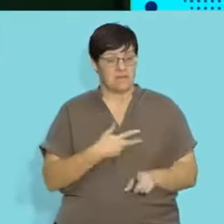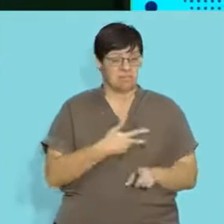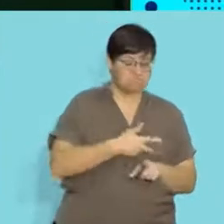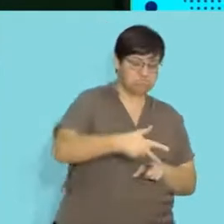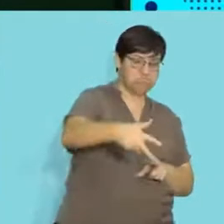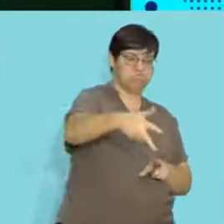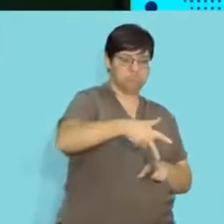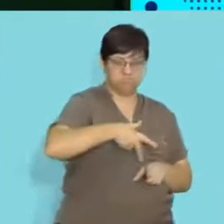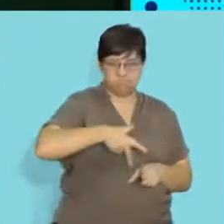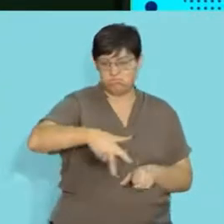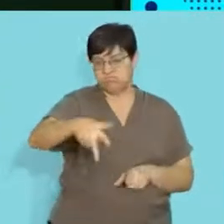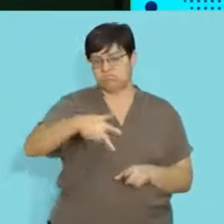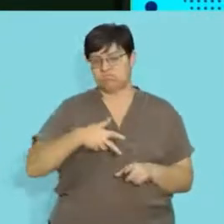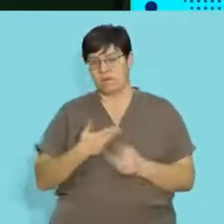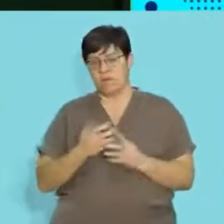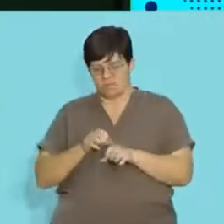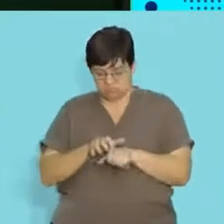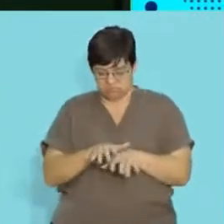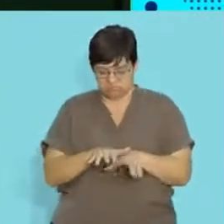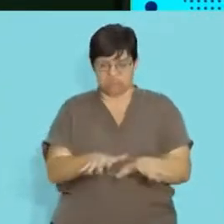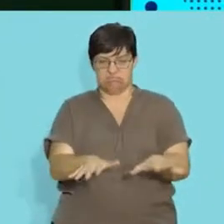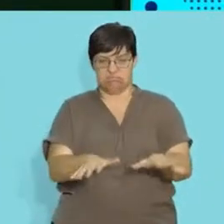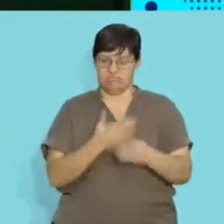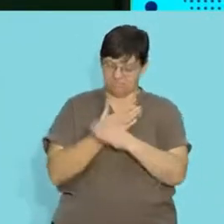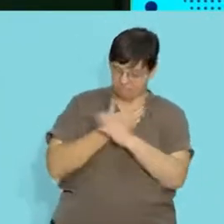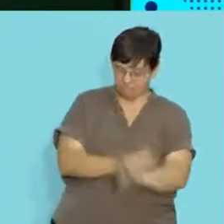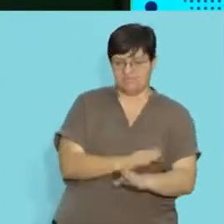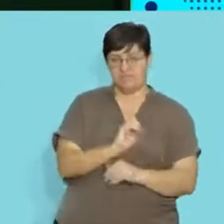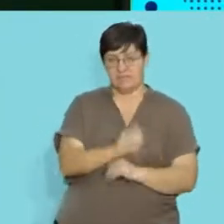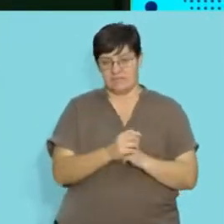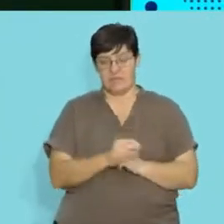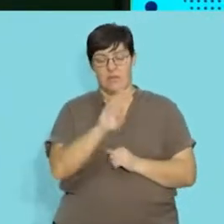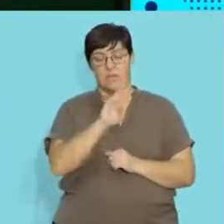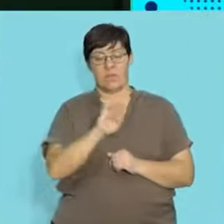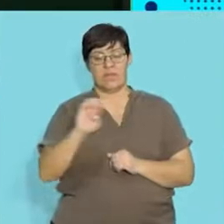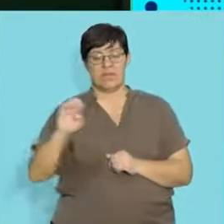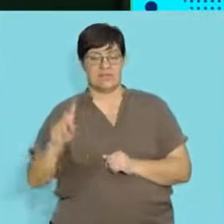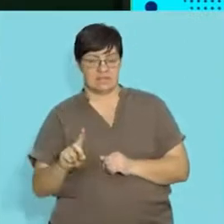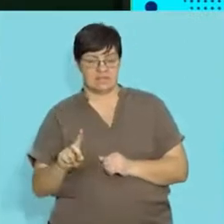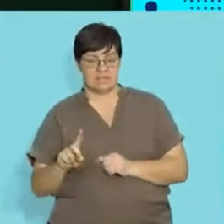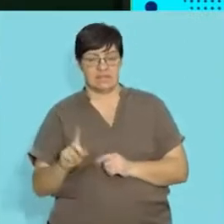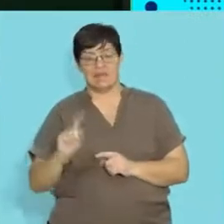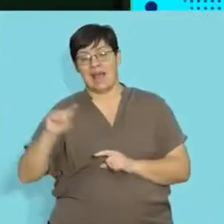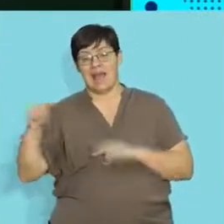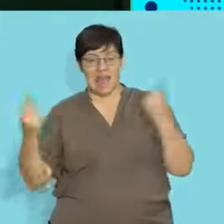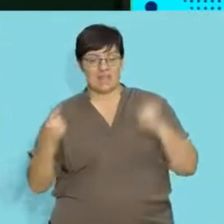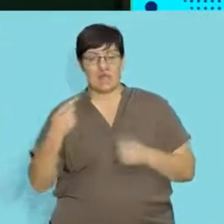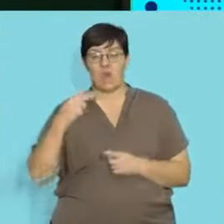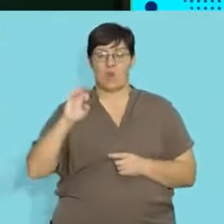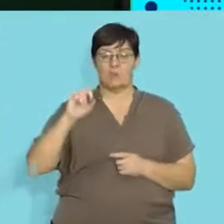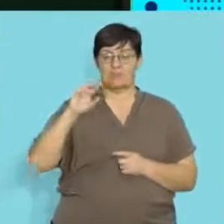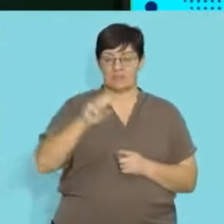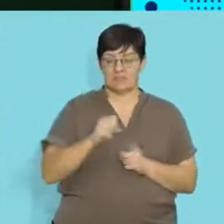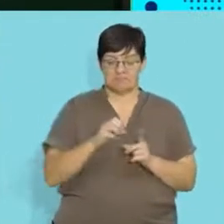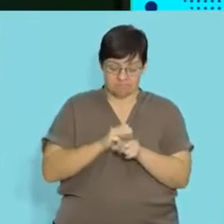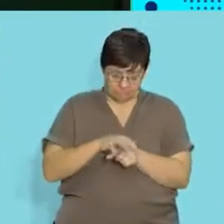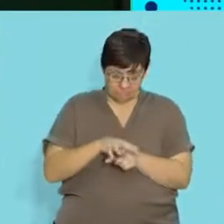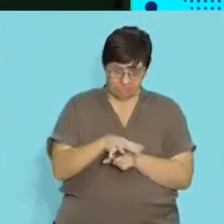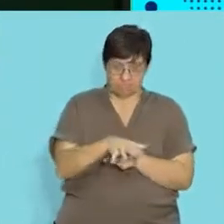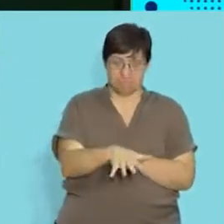amounts of money on controlling the invasion of weed. Weed obviously would be the growth of other herbs